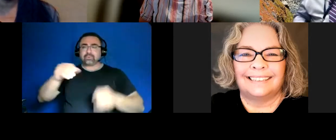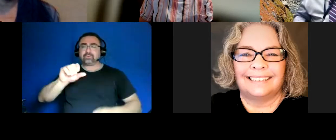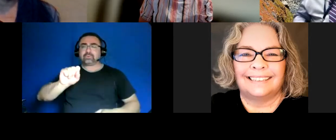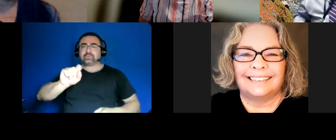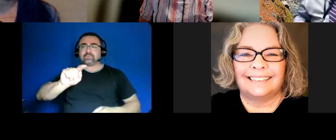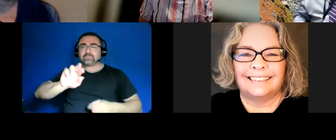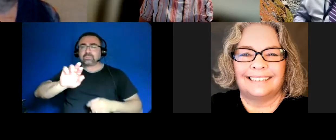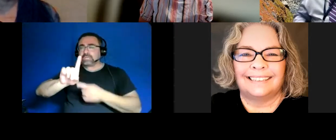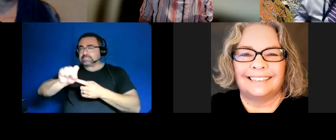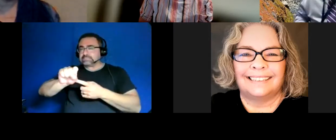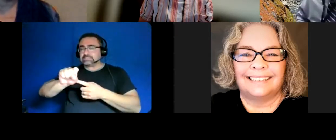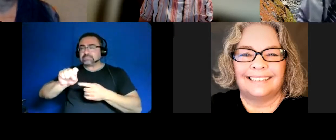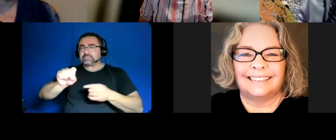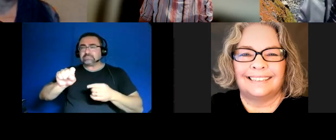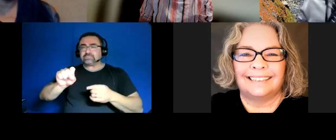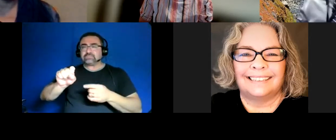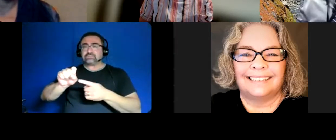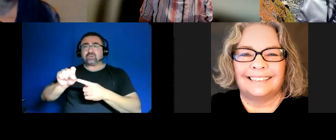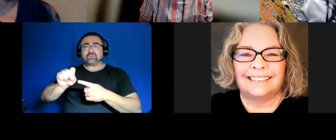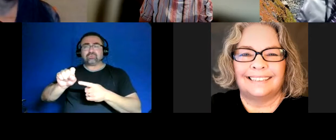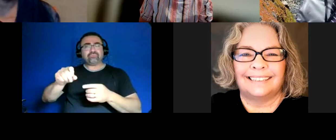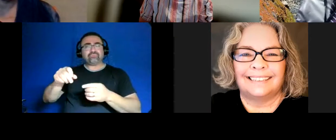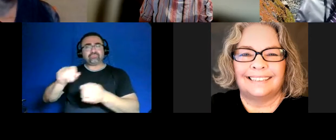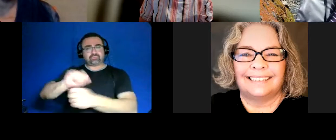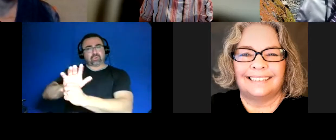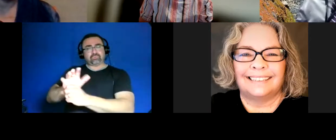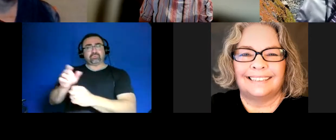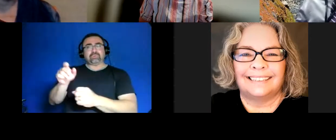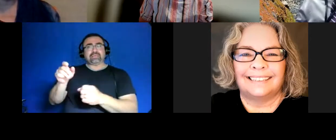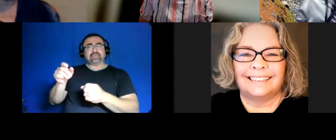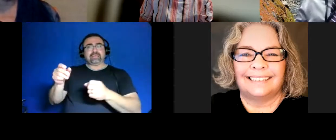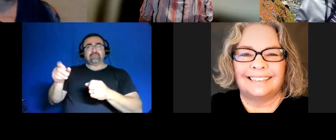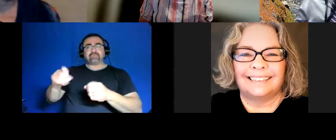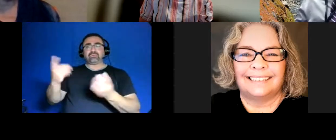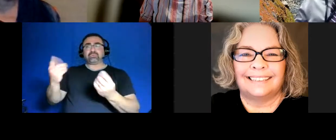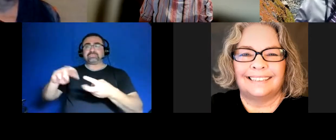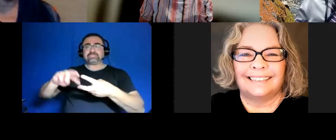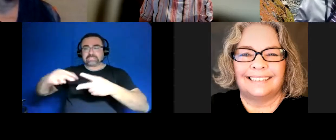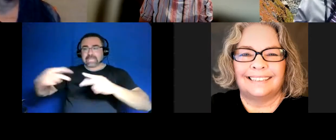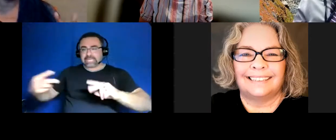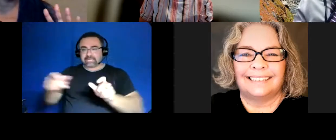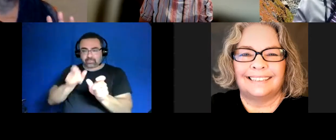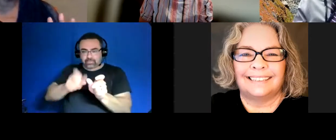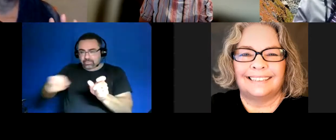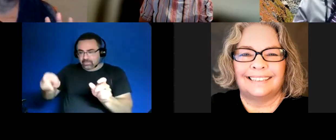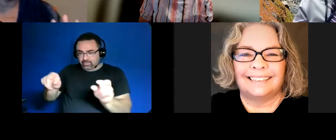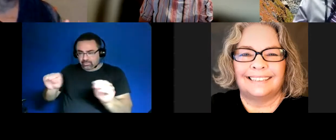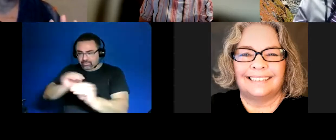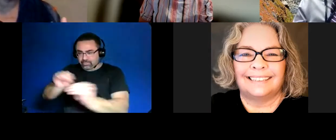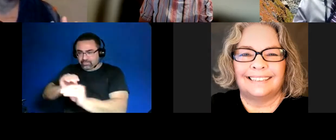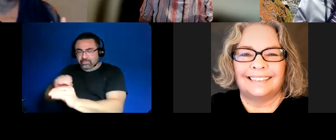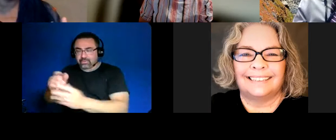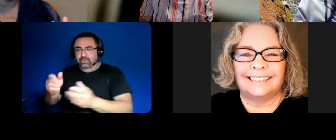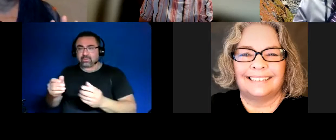COVID, there's a different test that we need to do called genetic sequencing. And sometimes we talk about it as a way